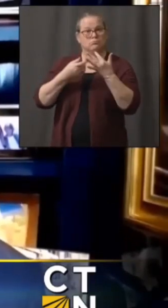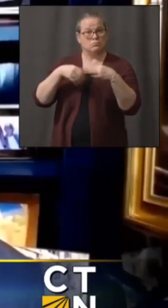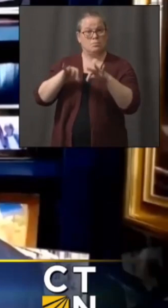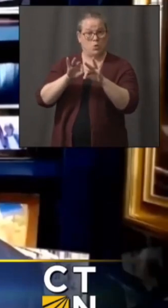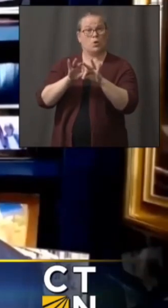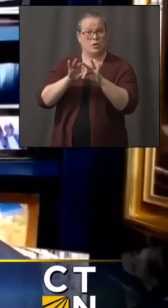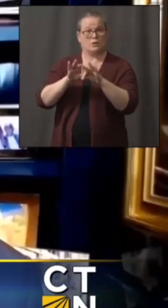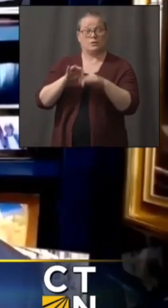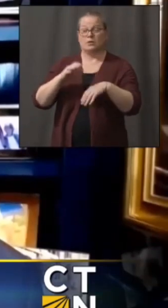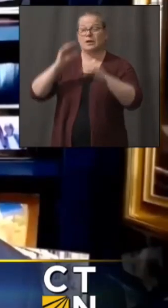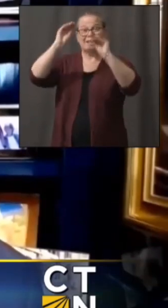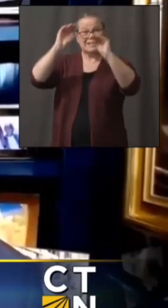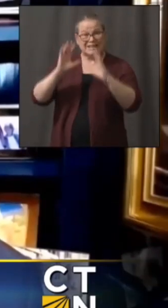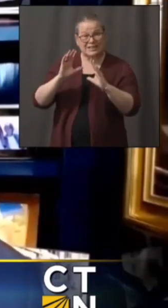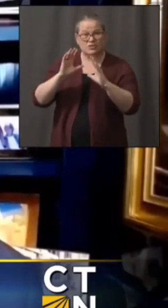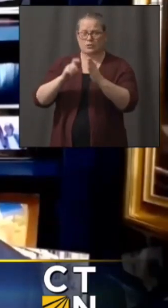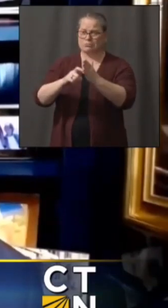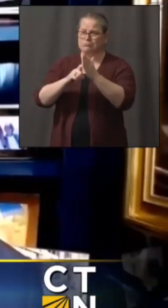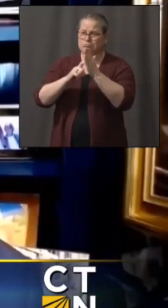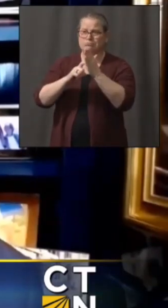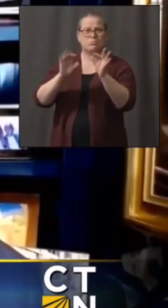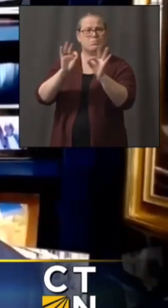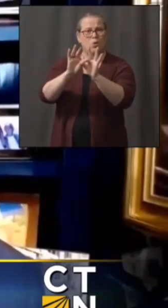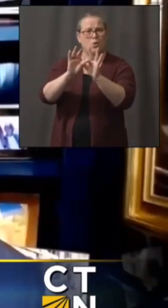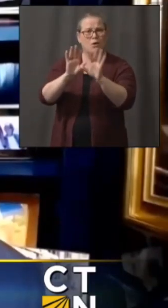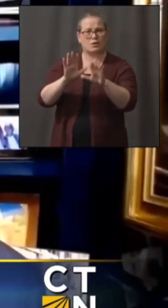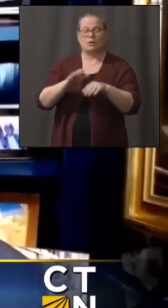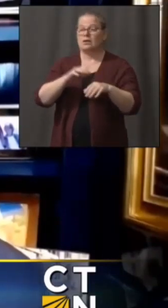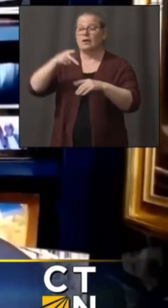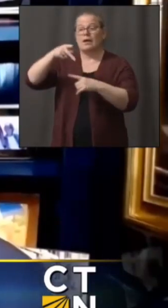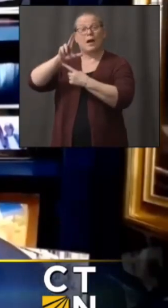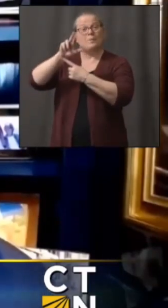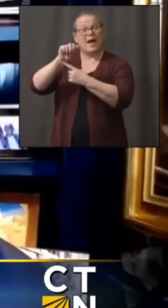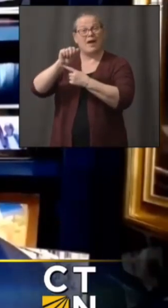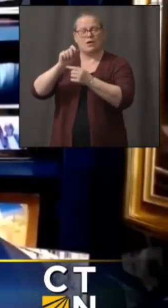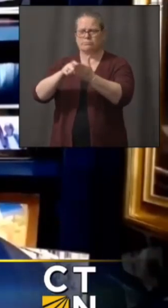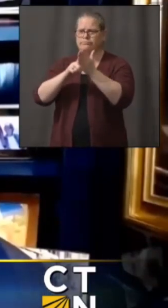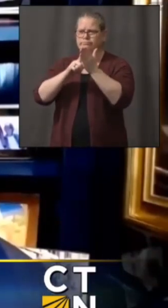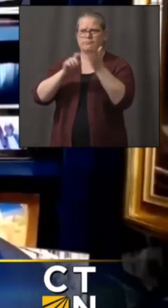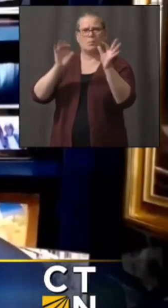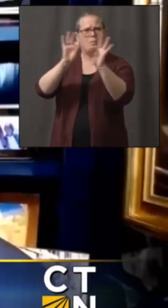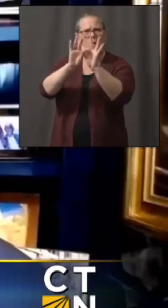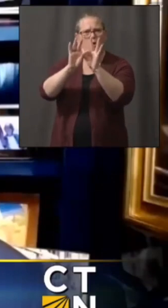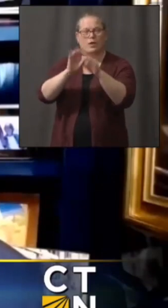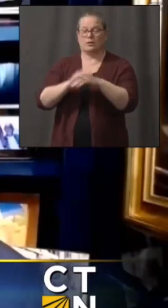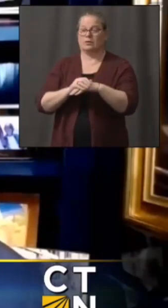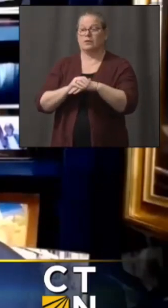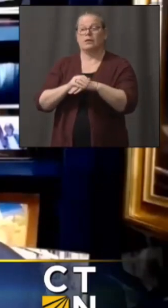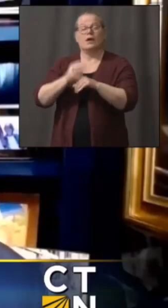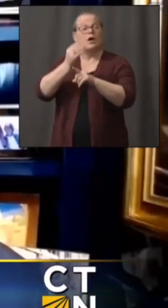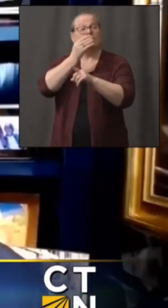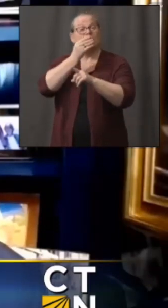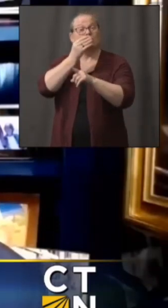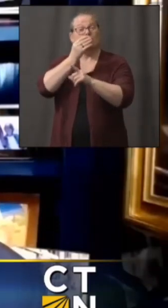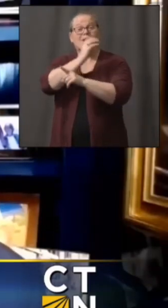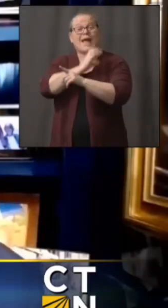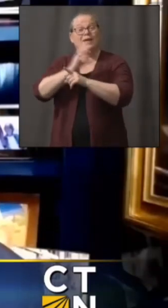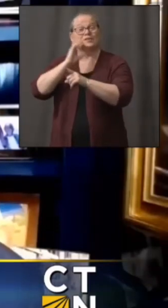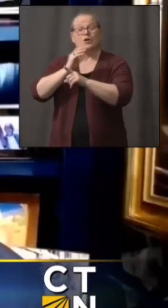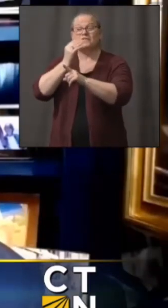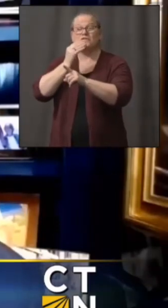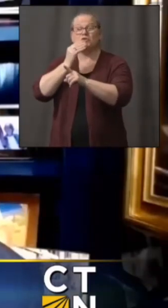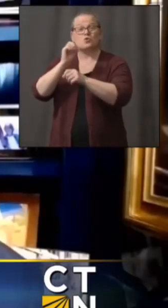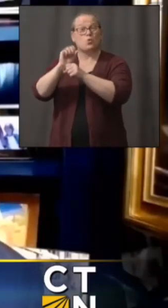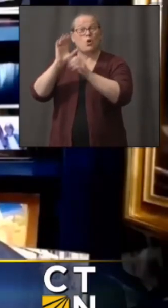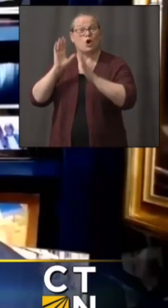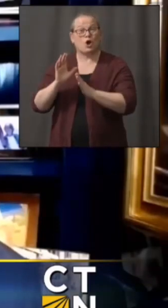third grade para is essential. Third grade food service worker who provides food for kids who otherwise may not get a meal. They're